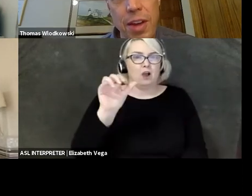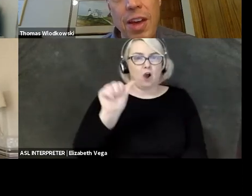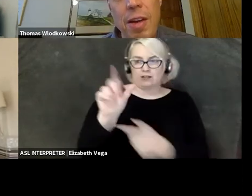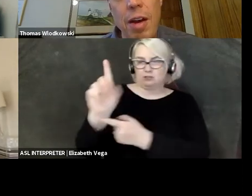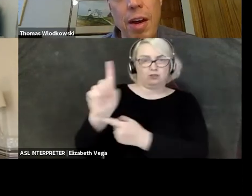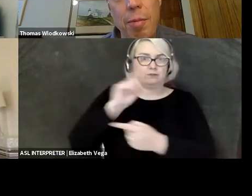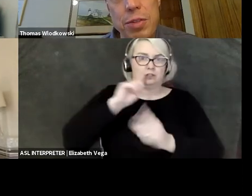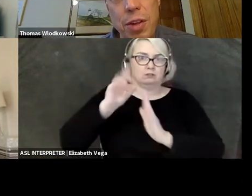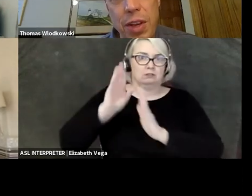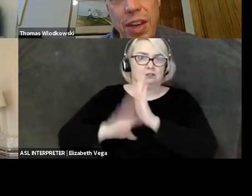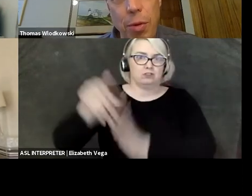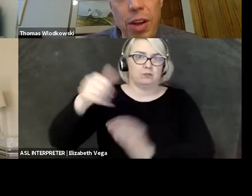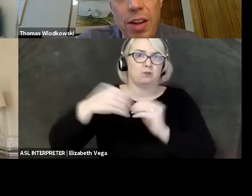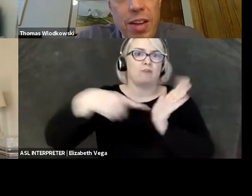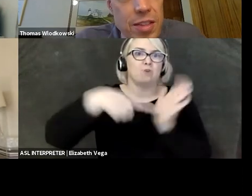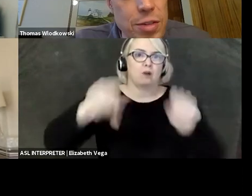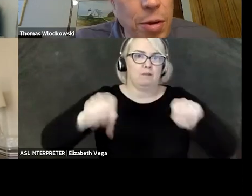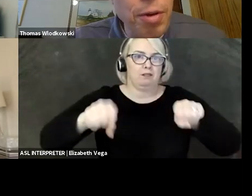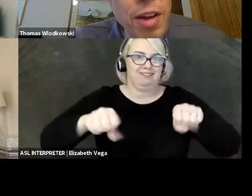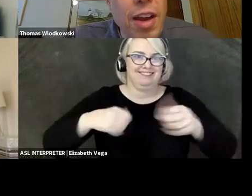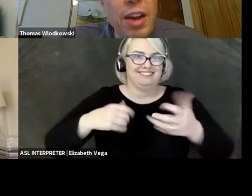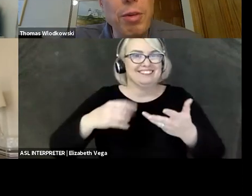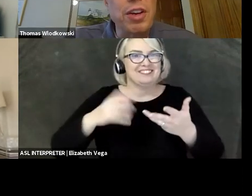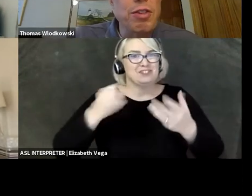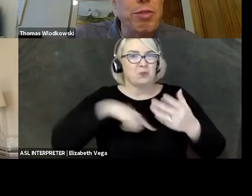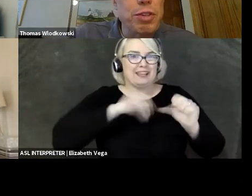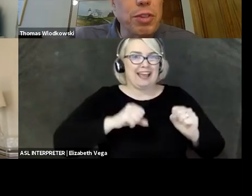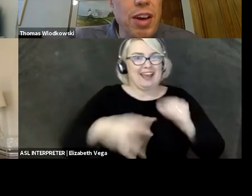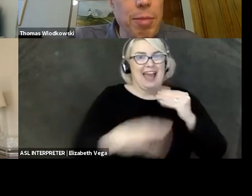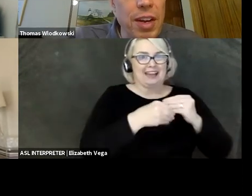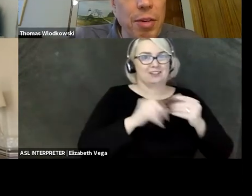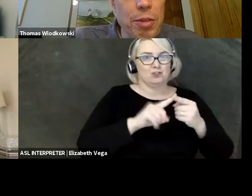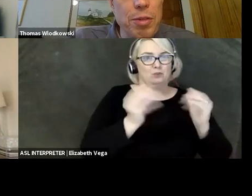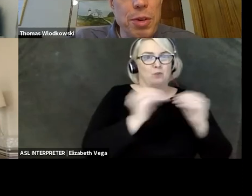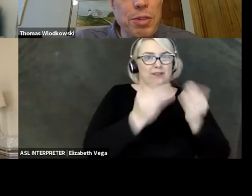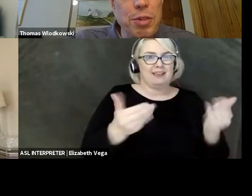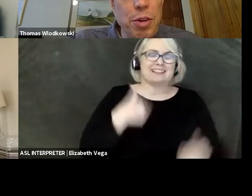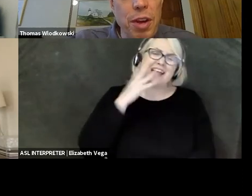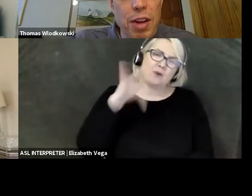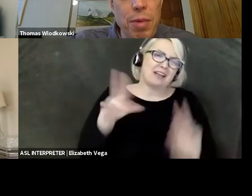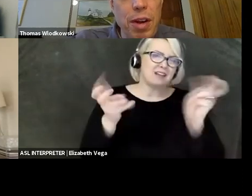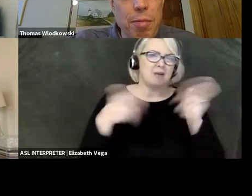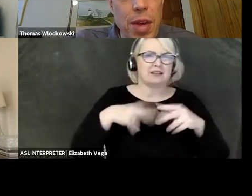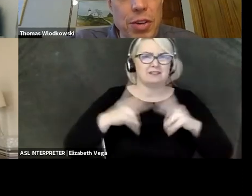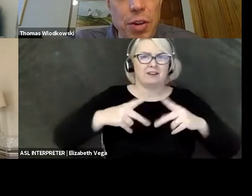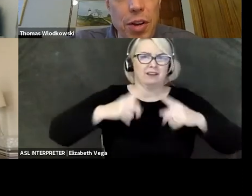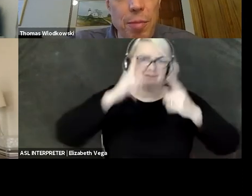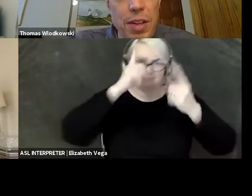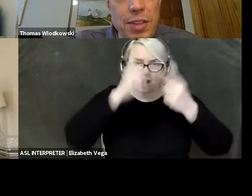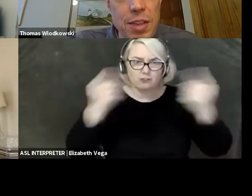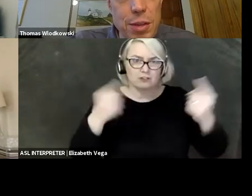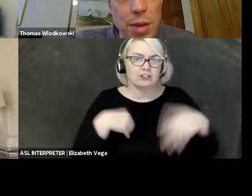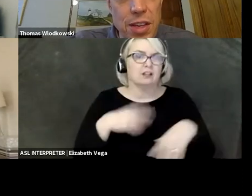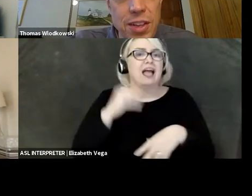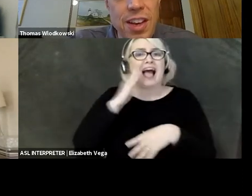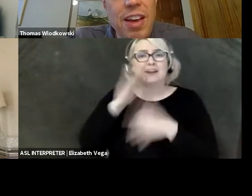effective, so that we can get more content. So I know it's a controversial topic. I know there's some research going on by major companies